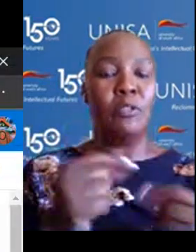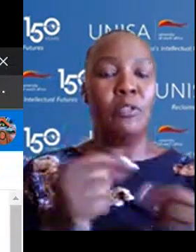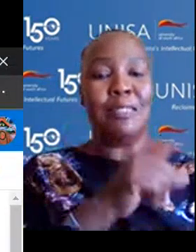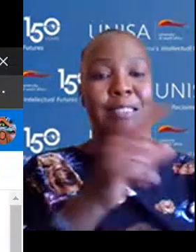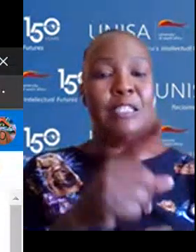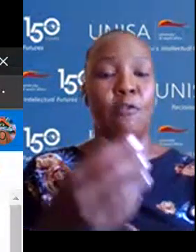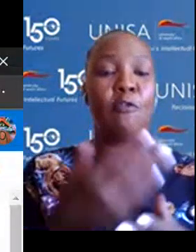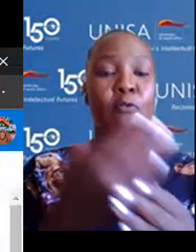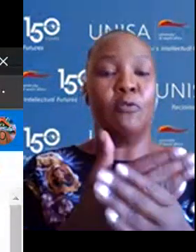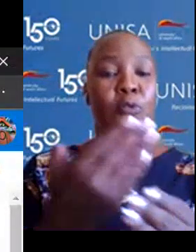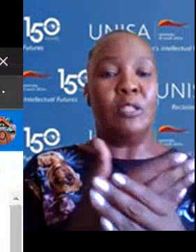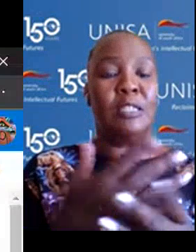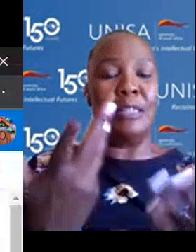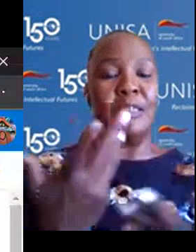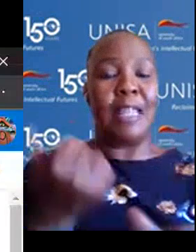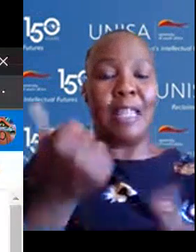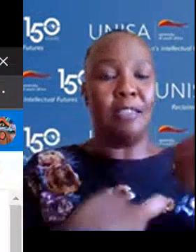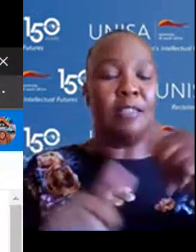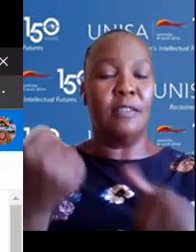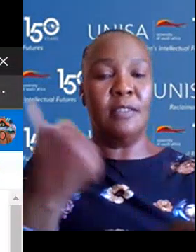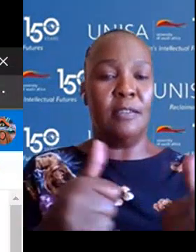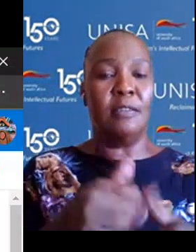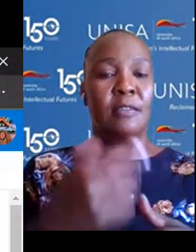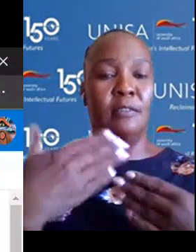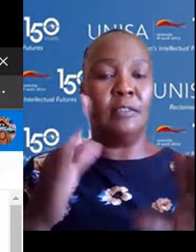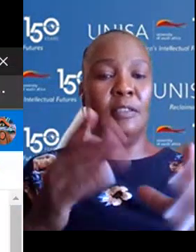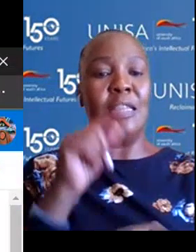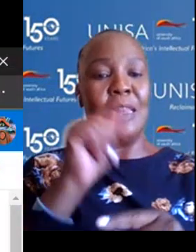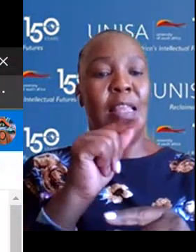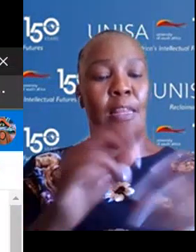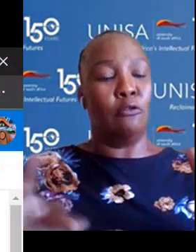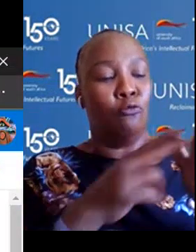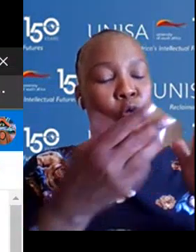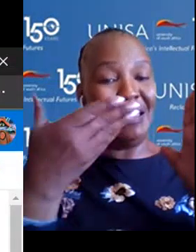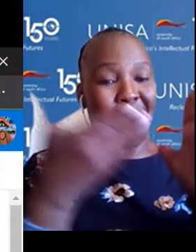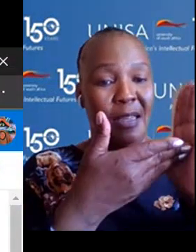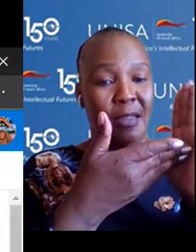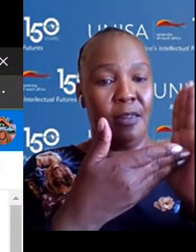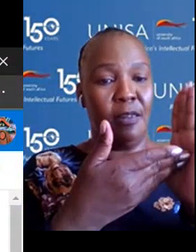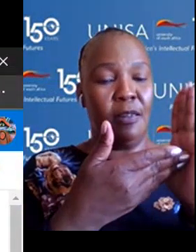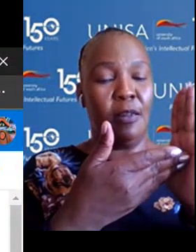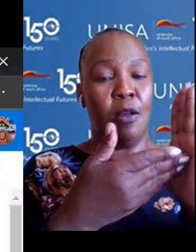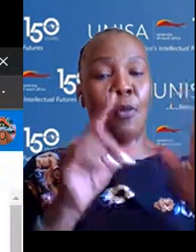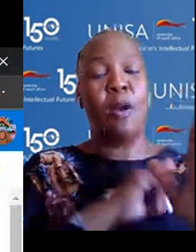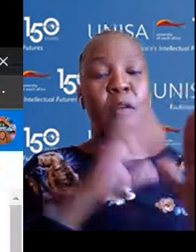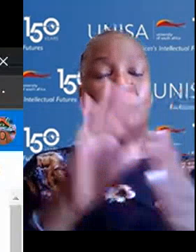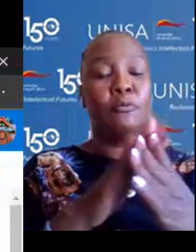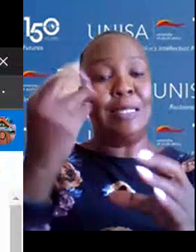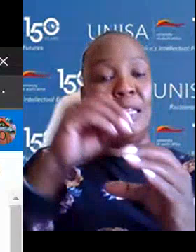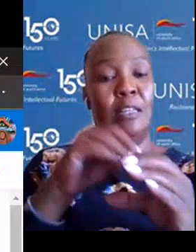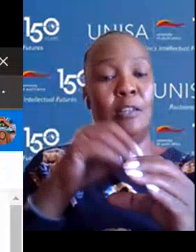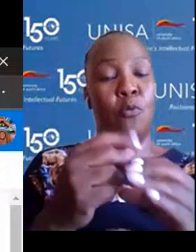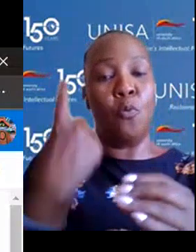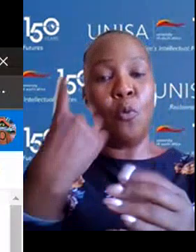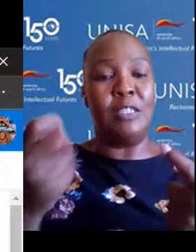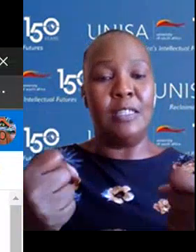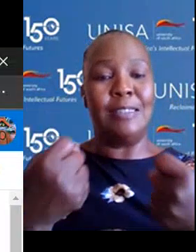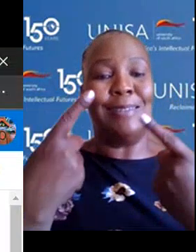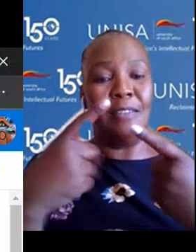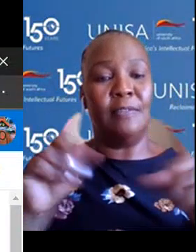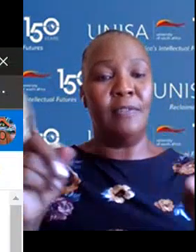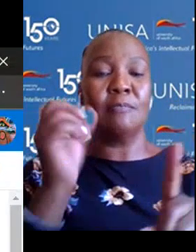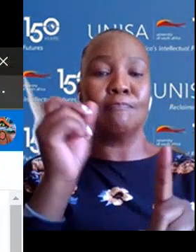folder from the first activity. So now I should see it over here because now I'm in the OneDrive, but the only difference